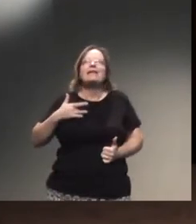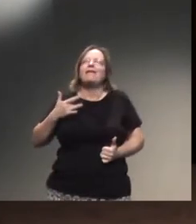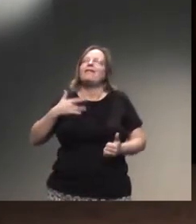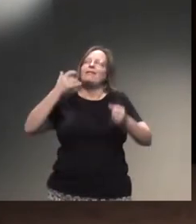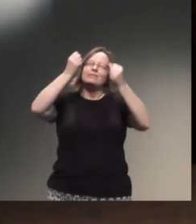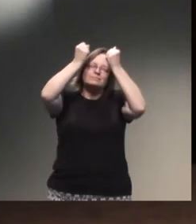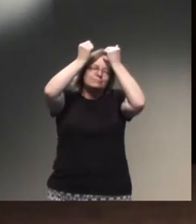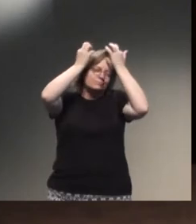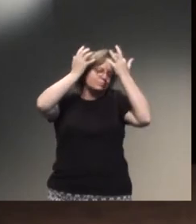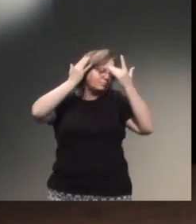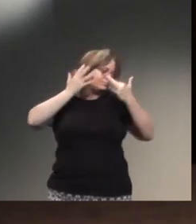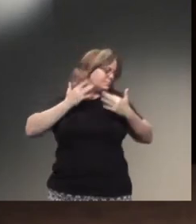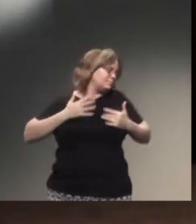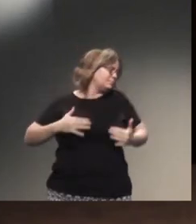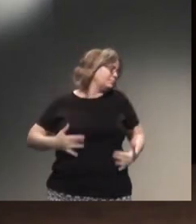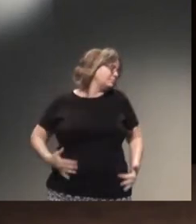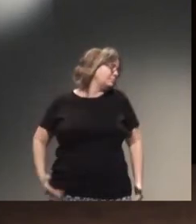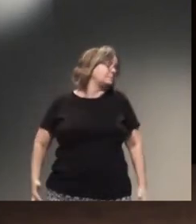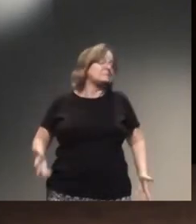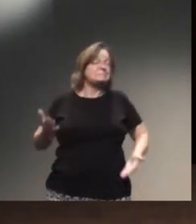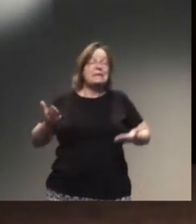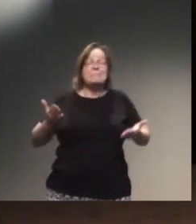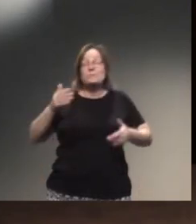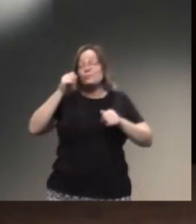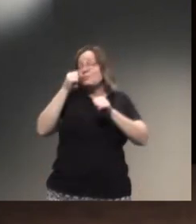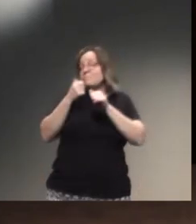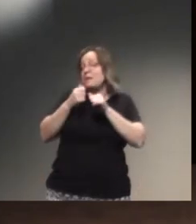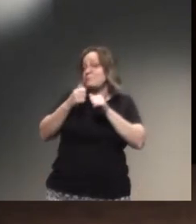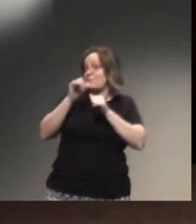The sights, the smells, the feelings.